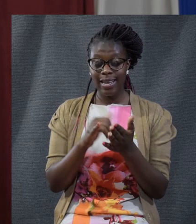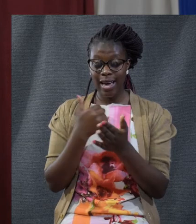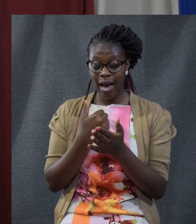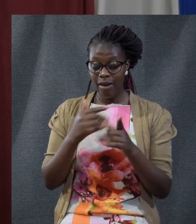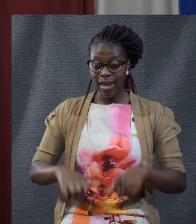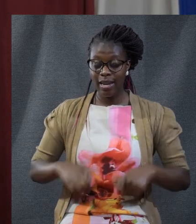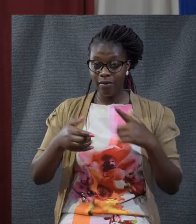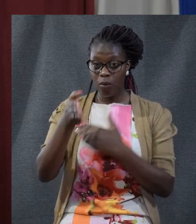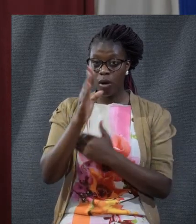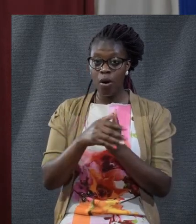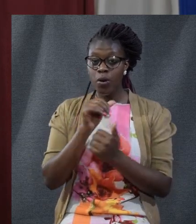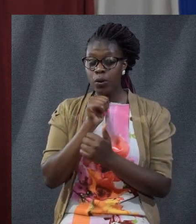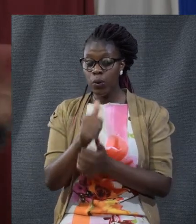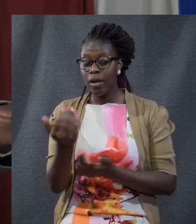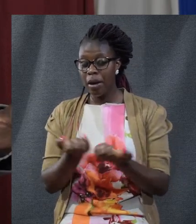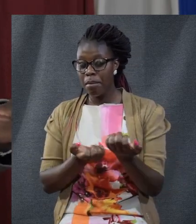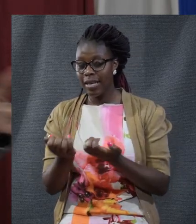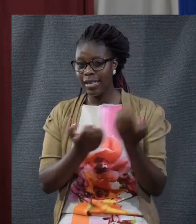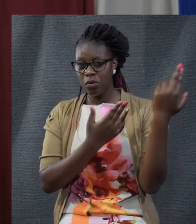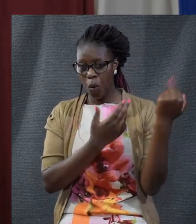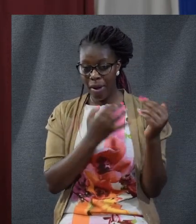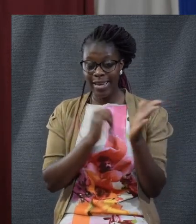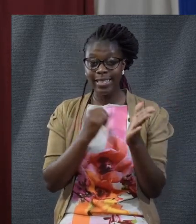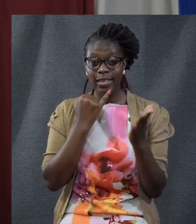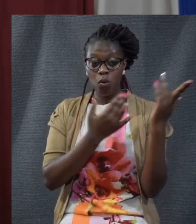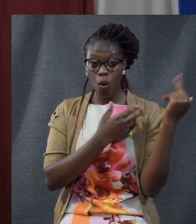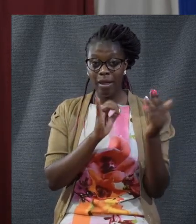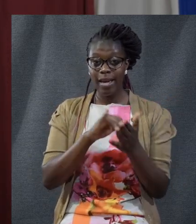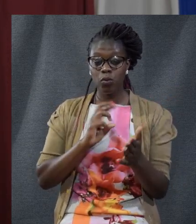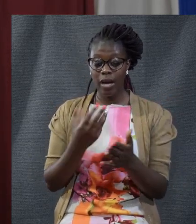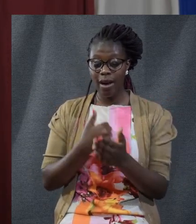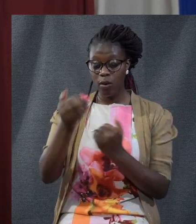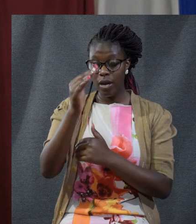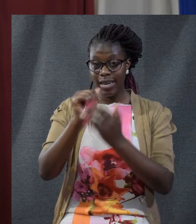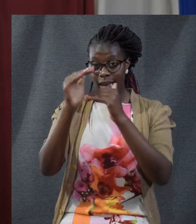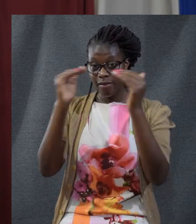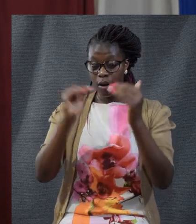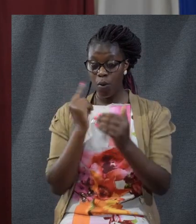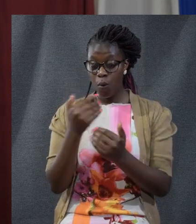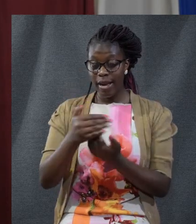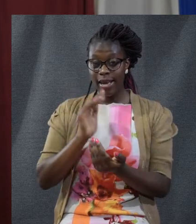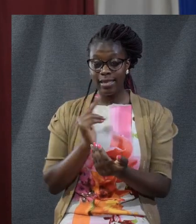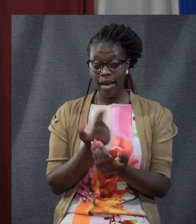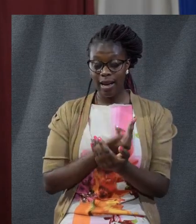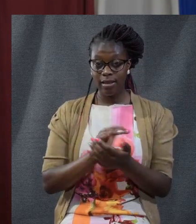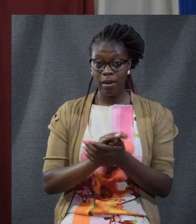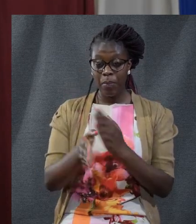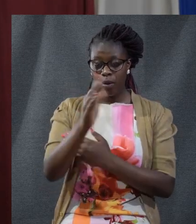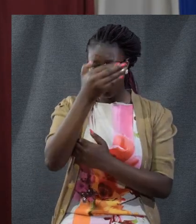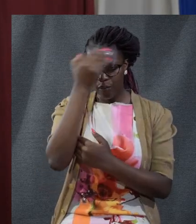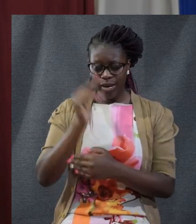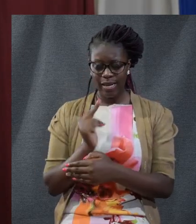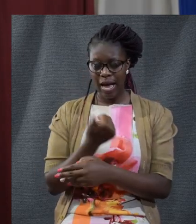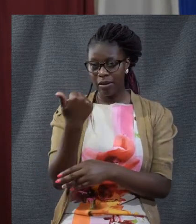is anchored in God. It is not baseless hope. It is hope that we have a God in heaven who cares for us, who thinks about us, that God